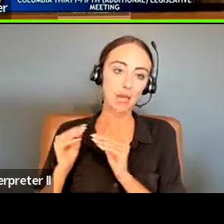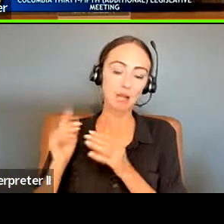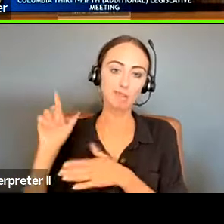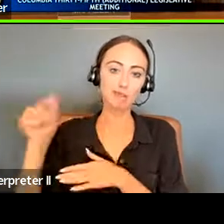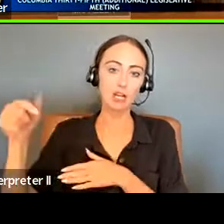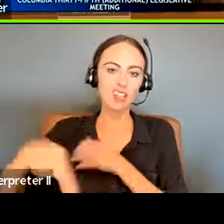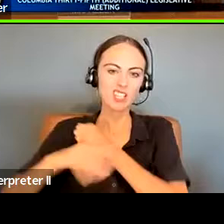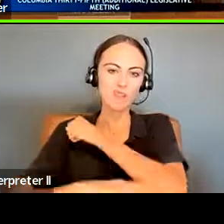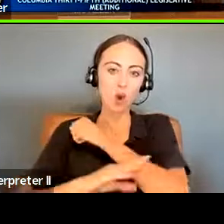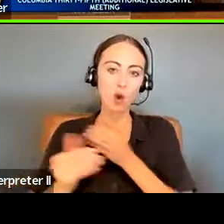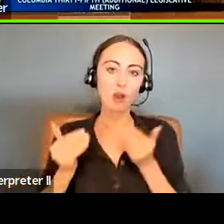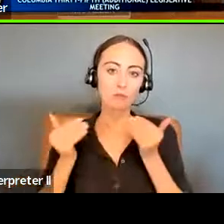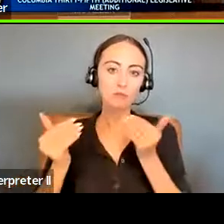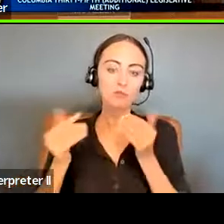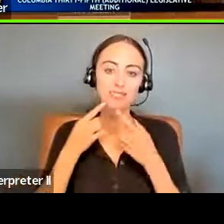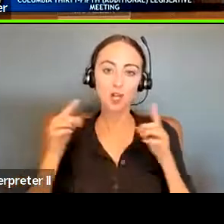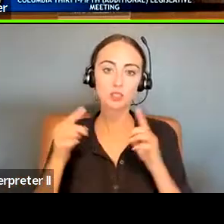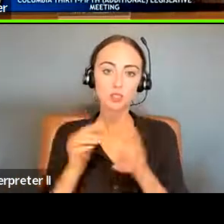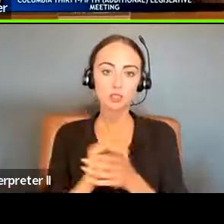I move the declaration.